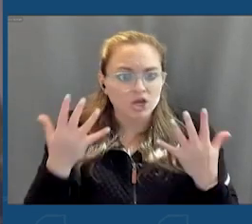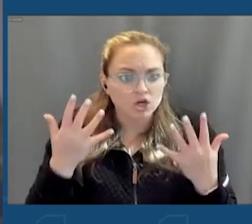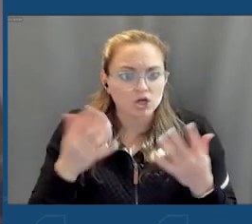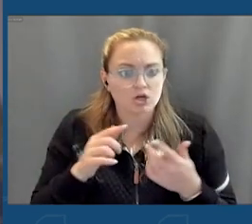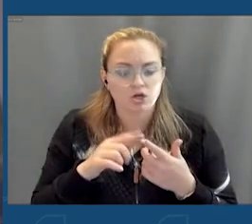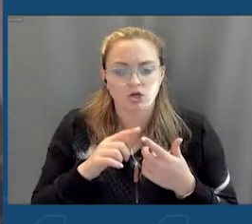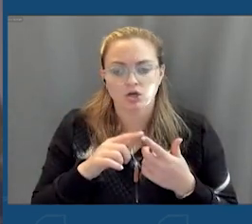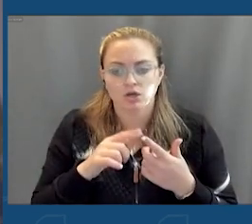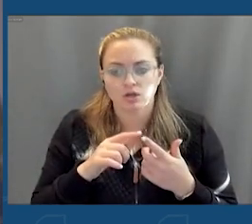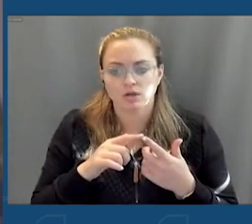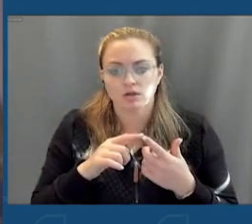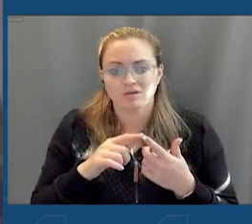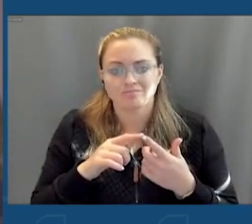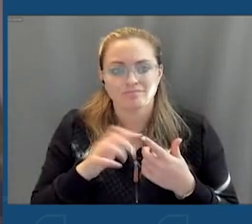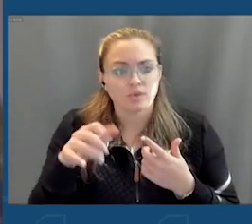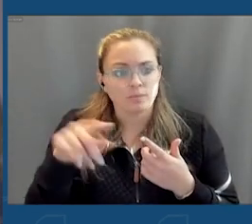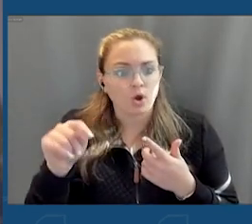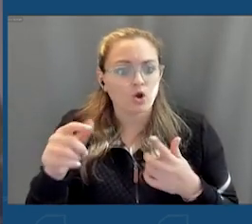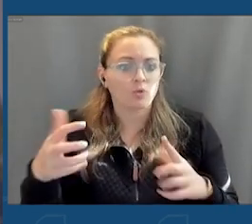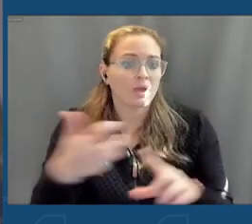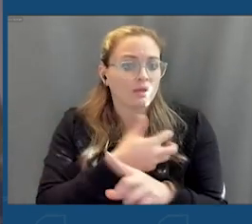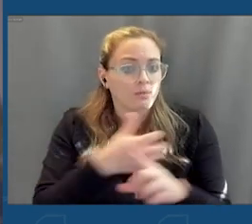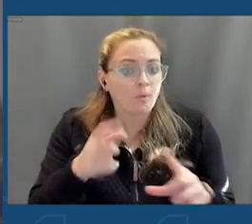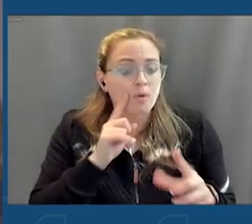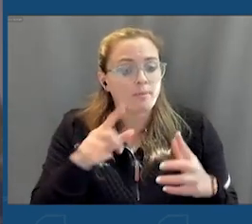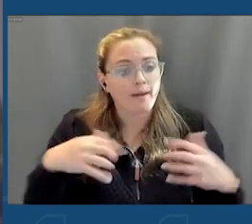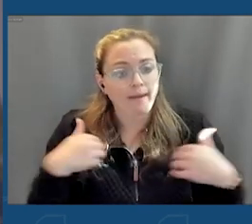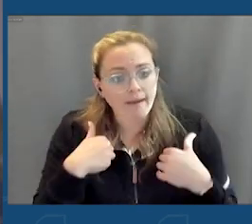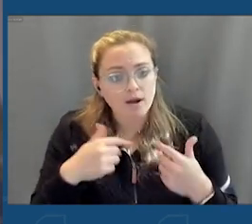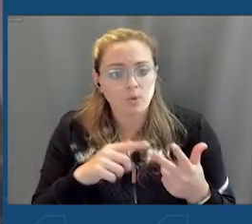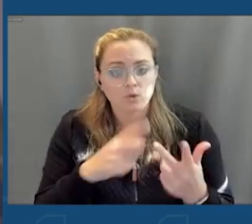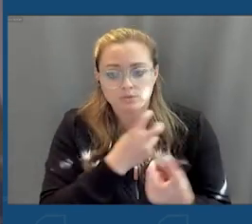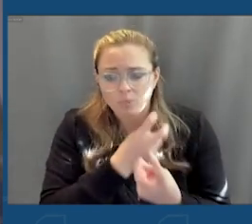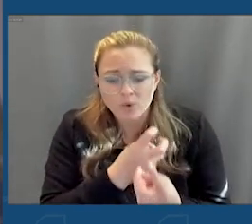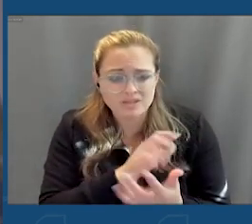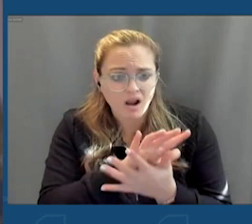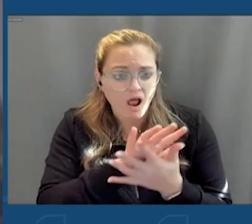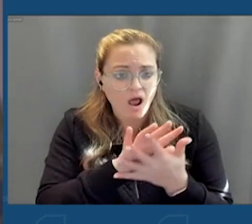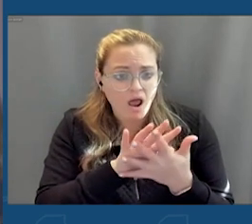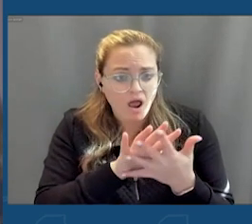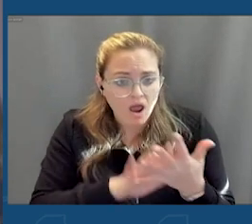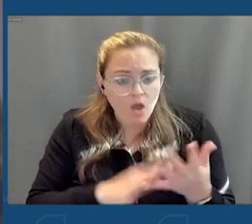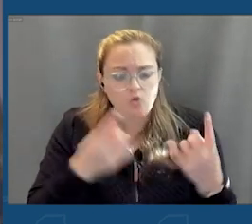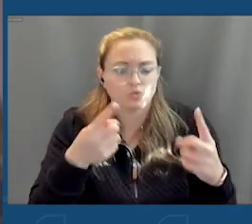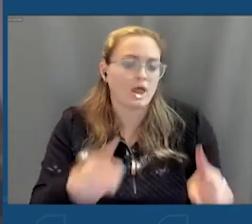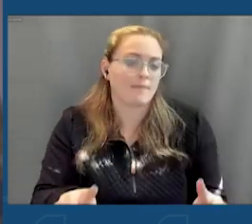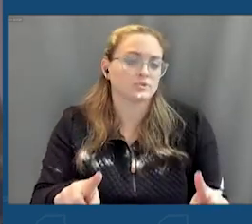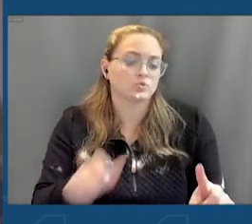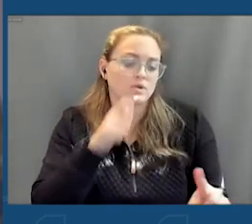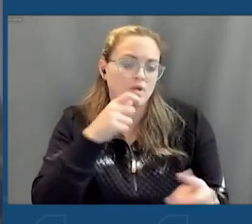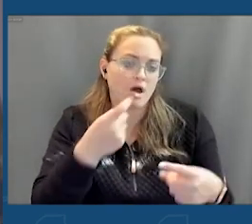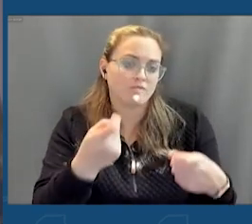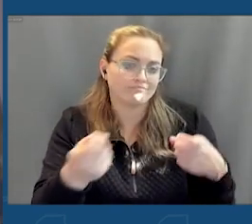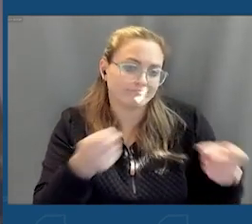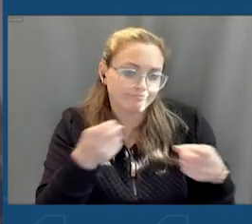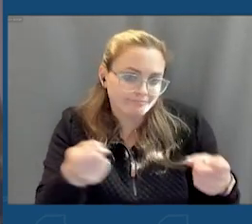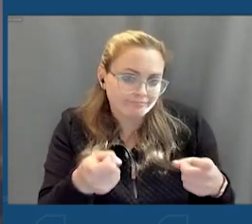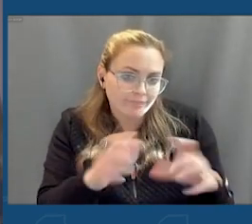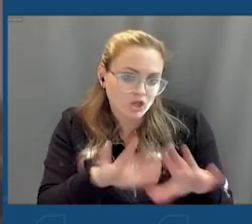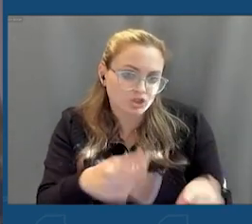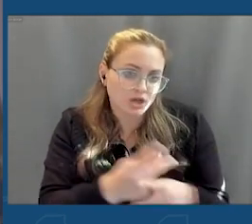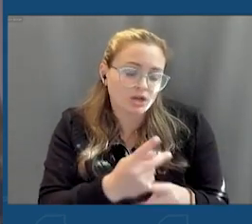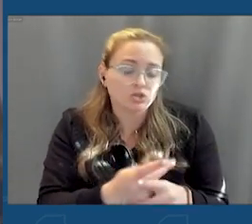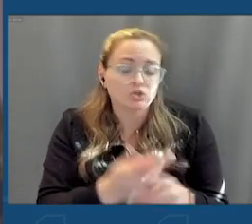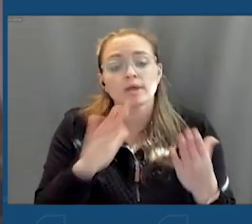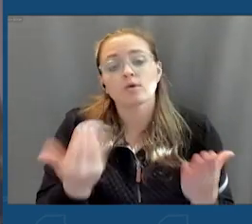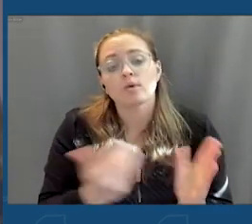being in apartments where they were mauled by animals, poison. And so that's what happens with unregulated child care. So thank you again, Governor. Governor